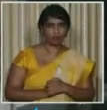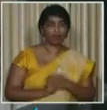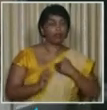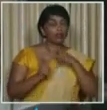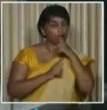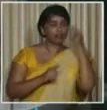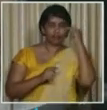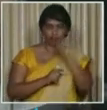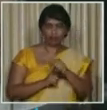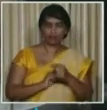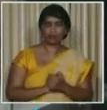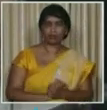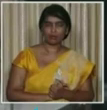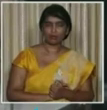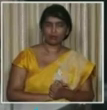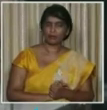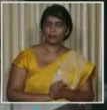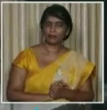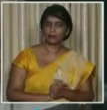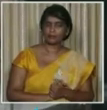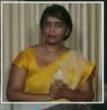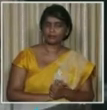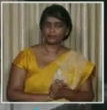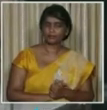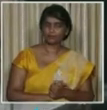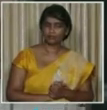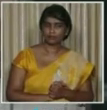member. You sit down, man. I brought you into politics.